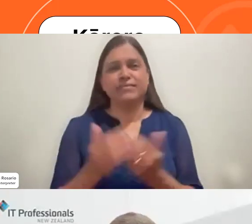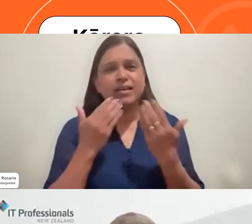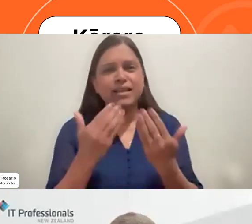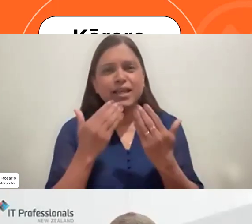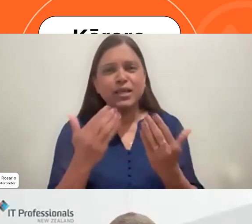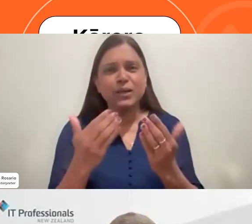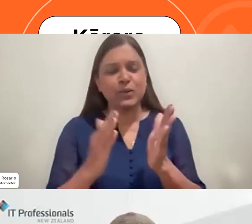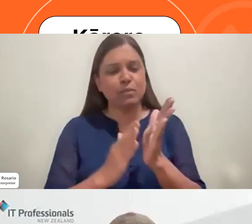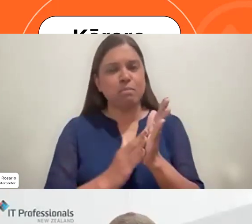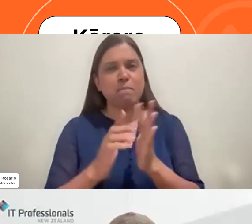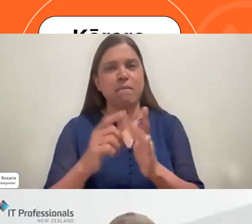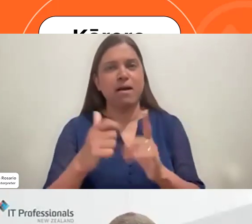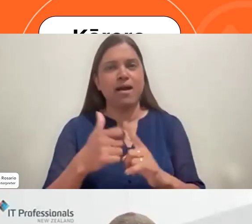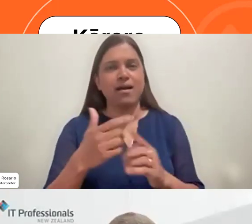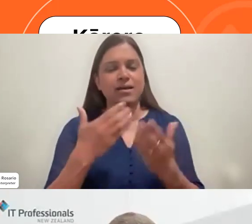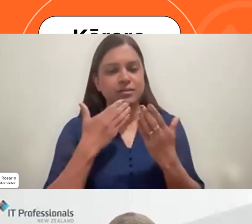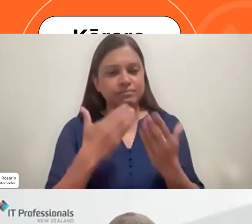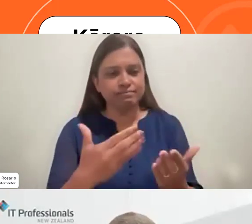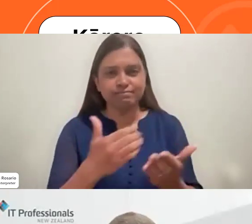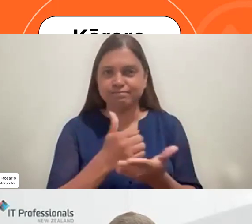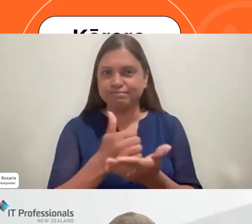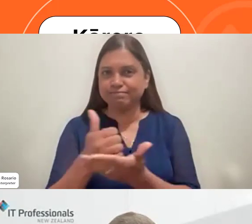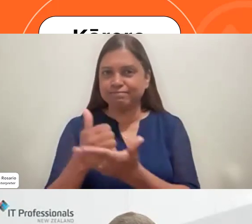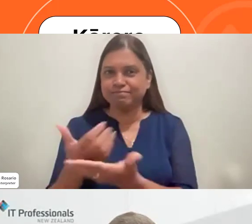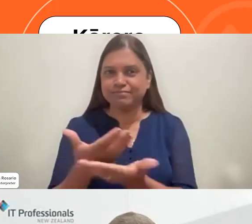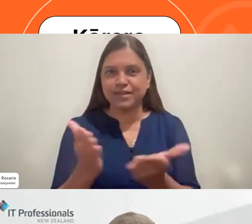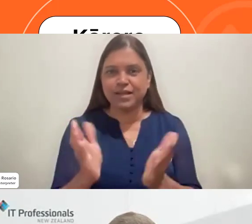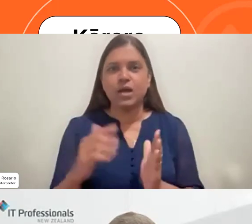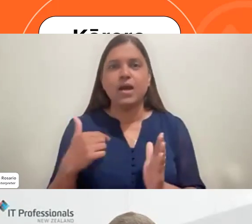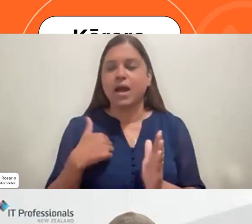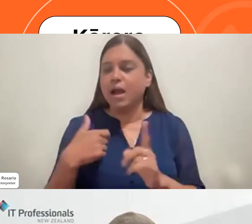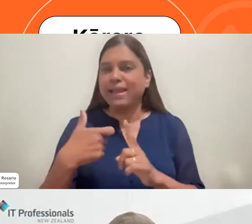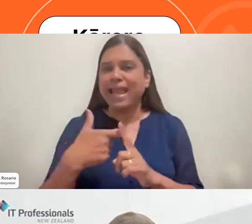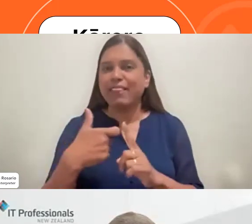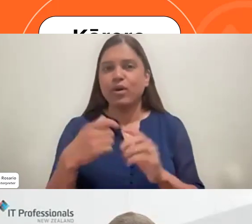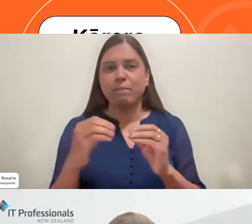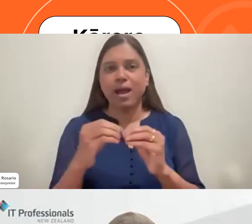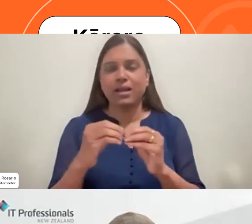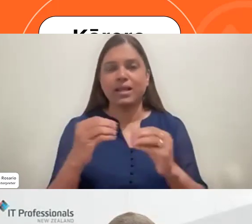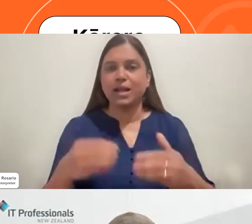Tēnā koutou katoa. I'm Catherine Barcham. I'm a Web Standards Consultant